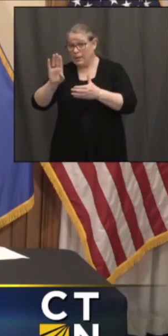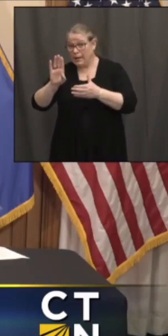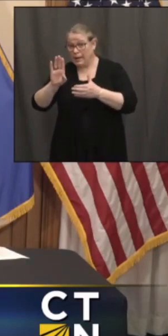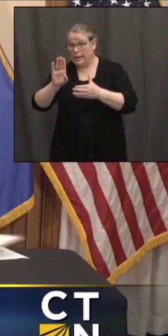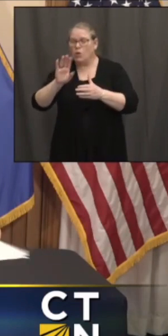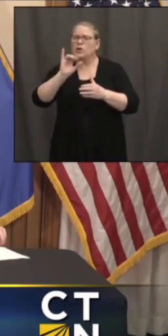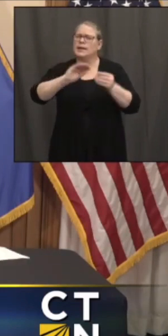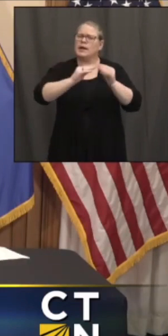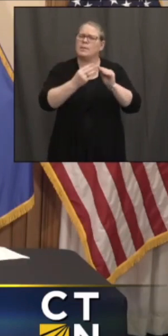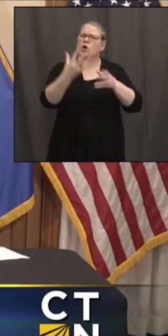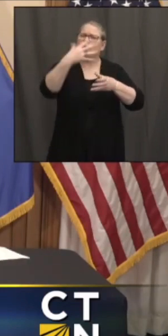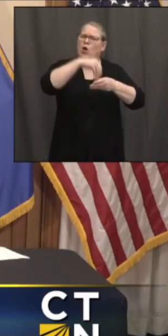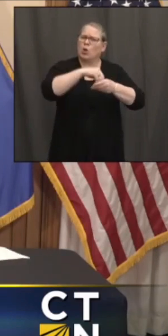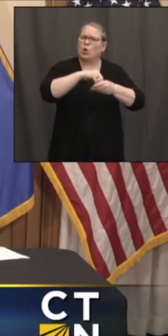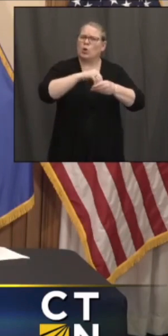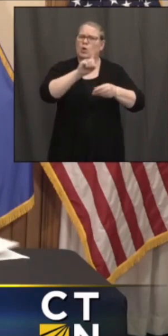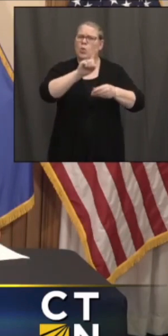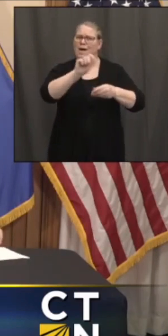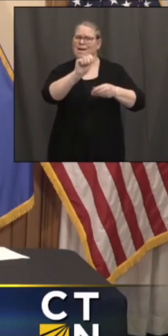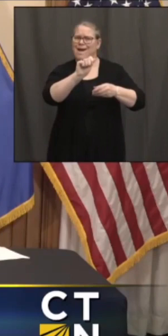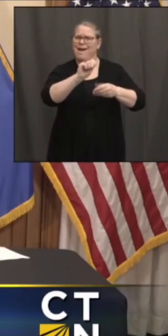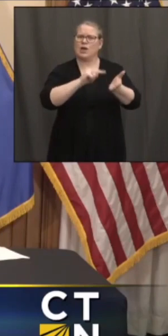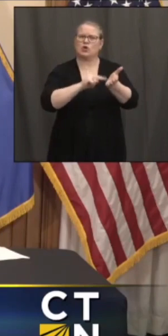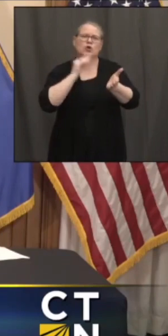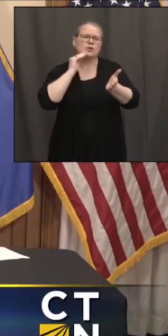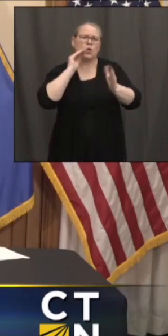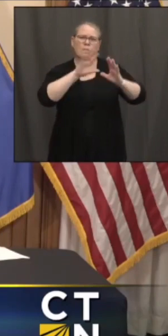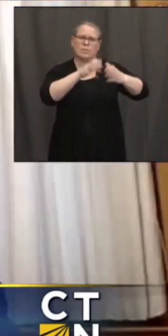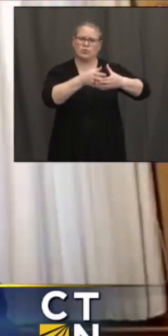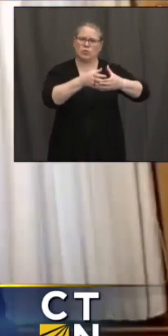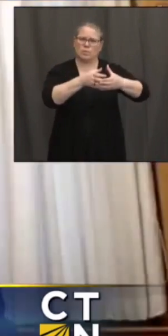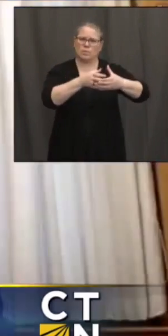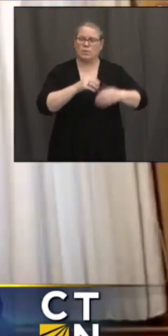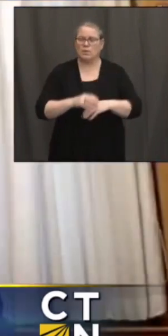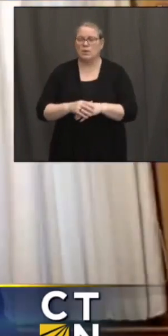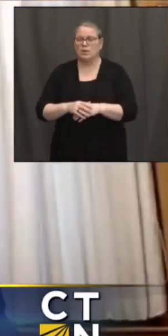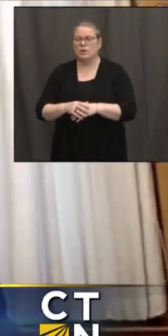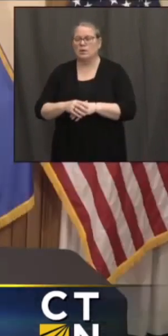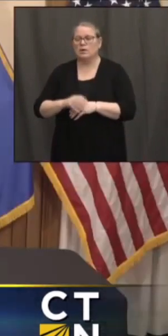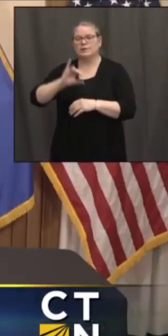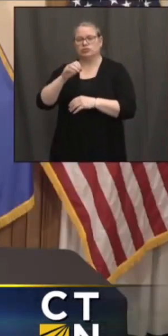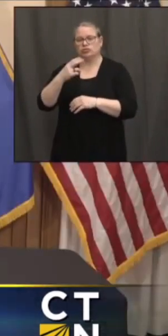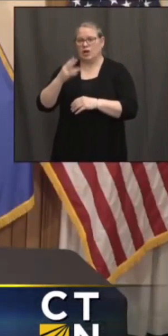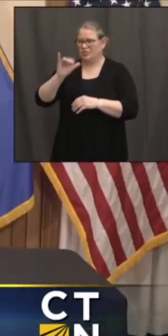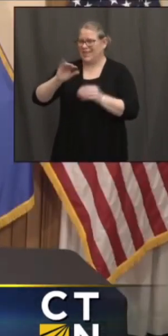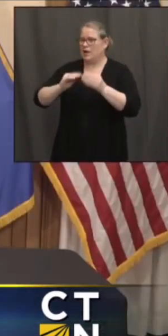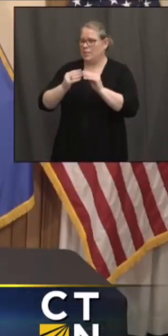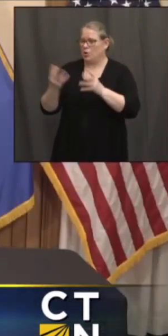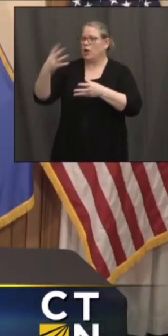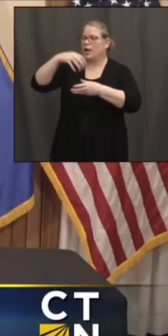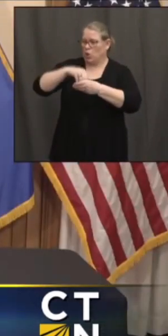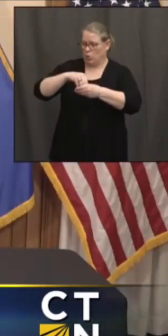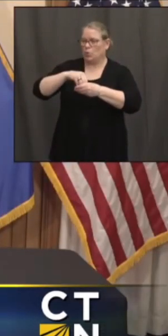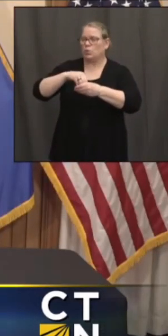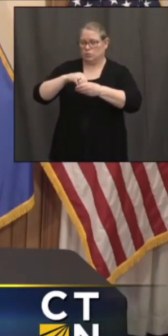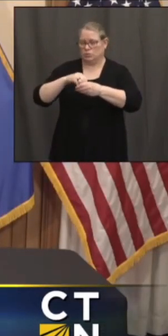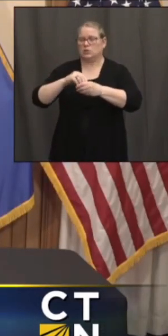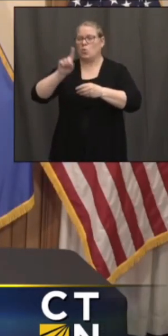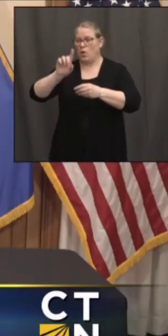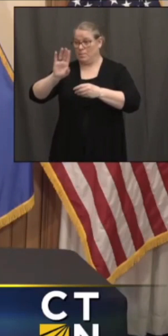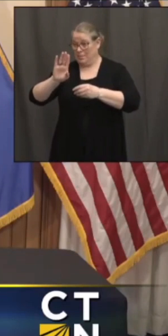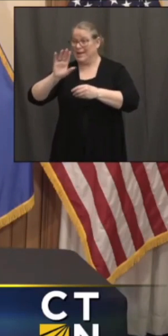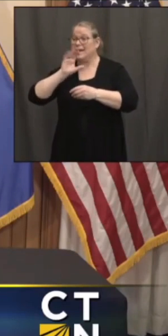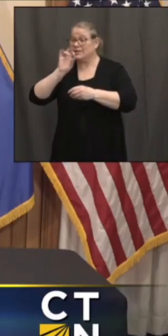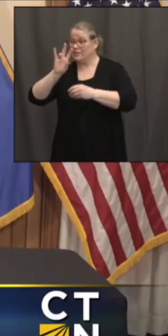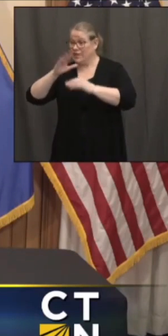homes? Includes the folks in the nursing homes of that age as well. Okay. And do you